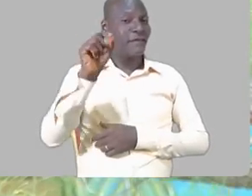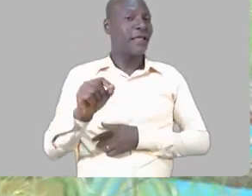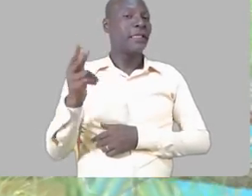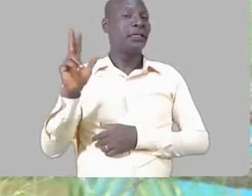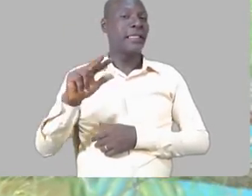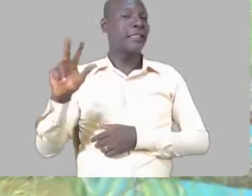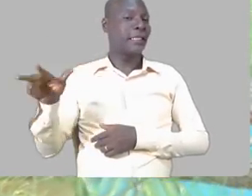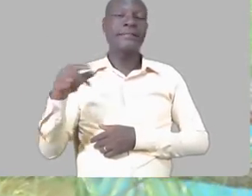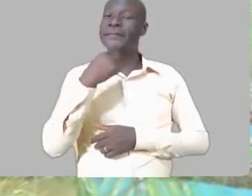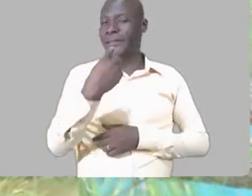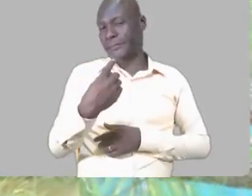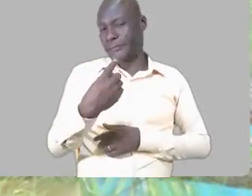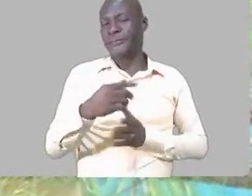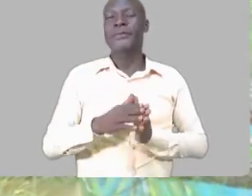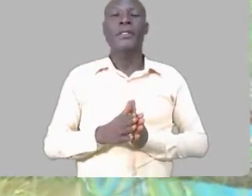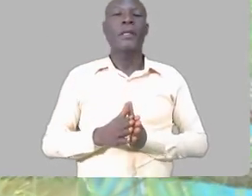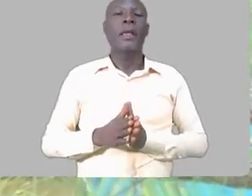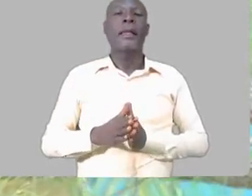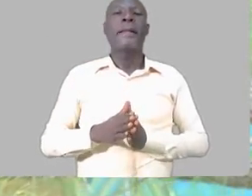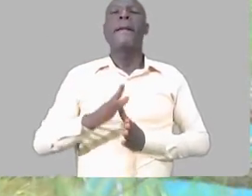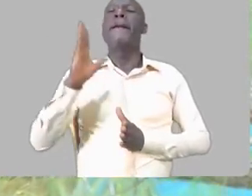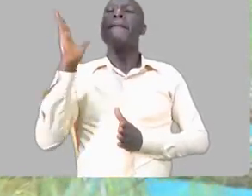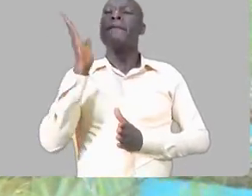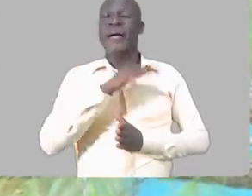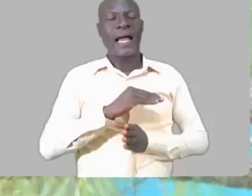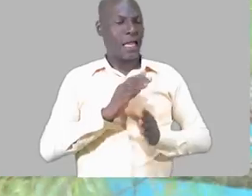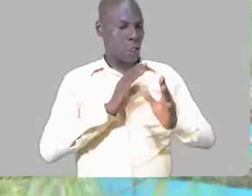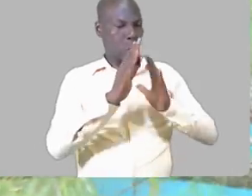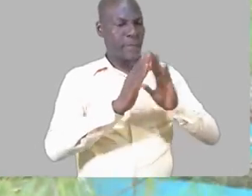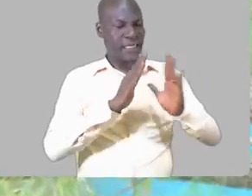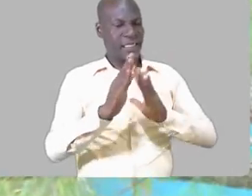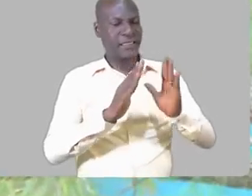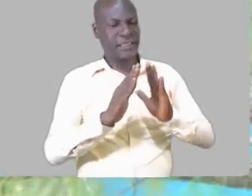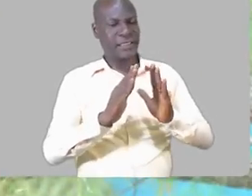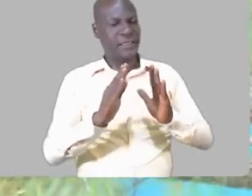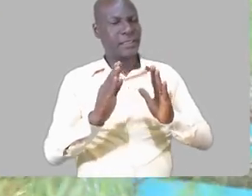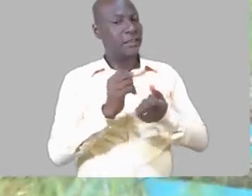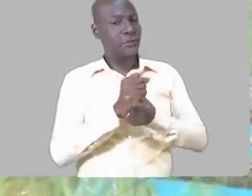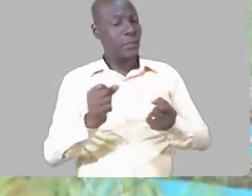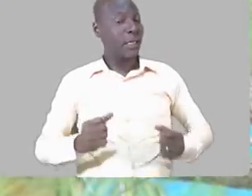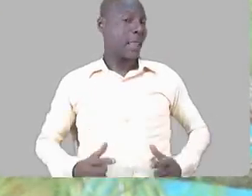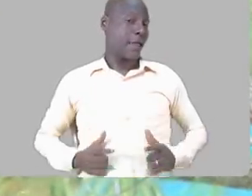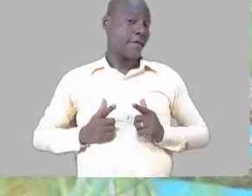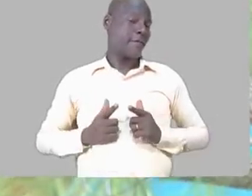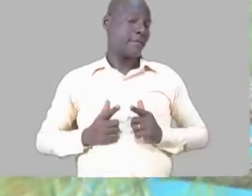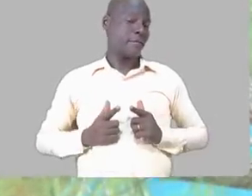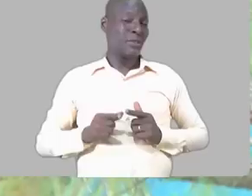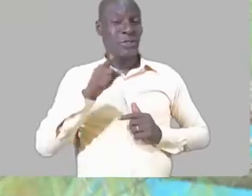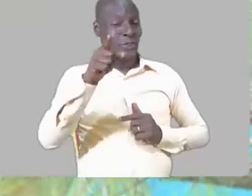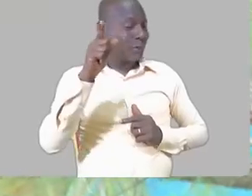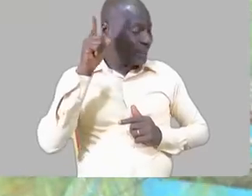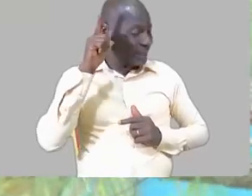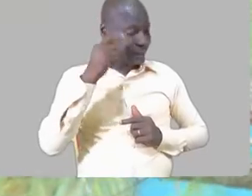33. Was say, Nkomo boni, essay obrapa. Enti bra wutie me na